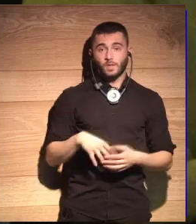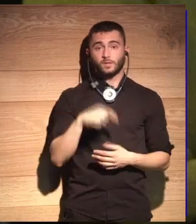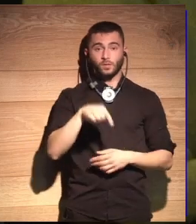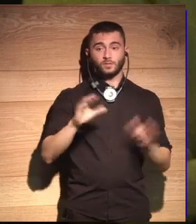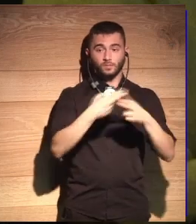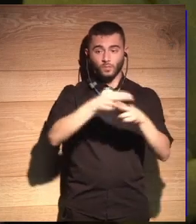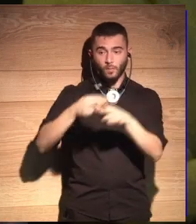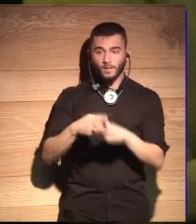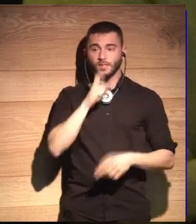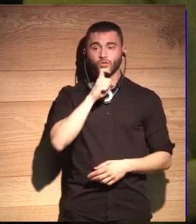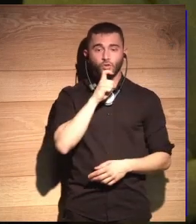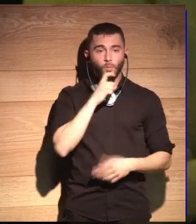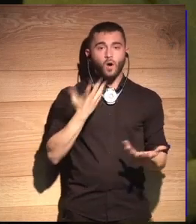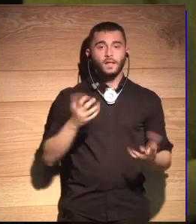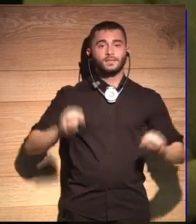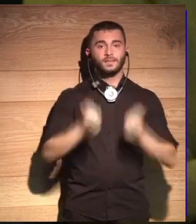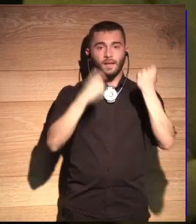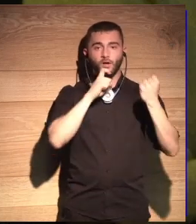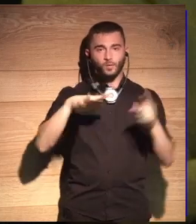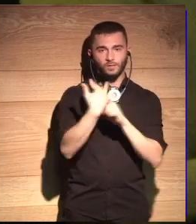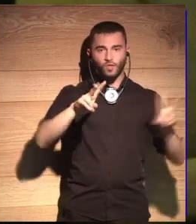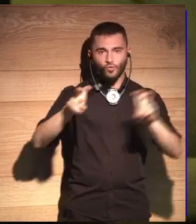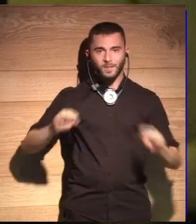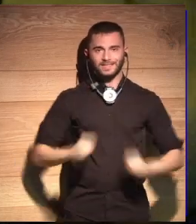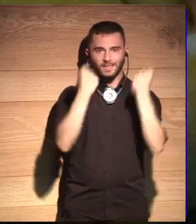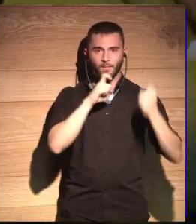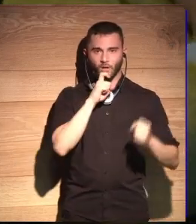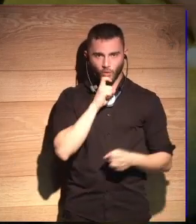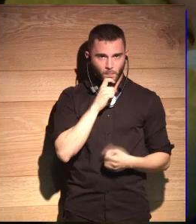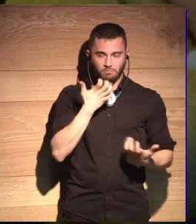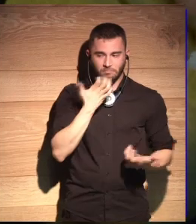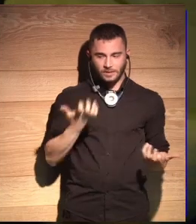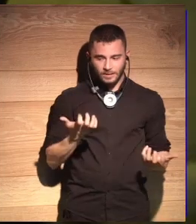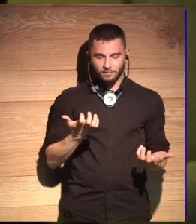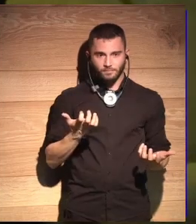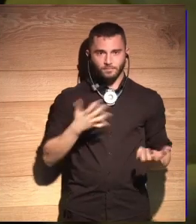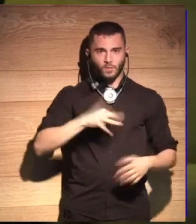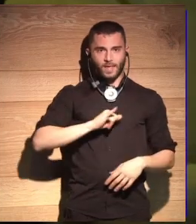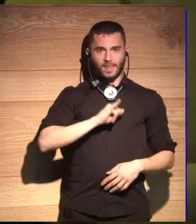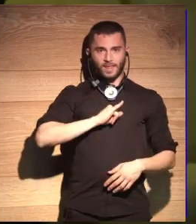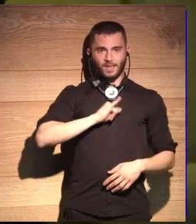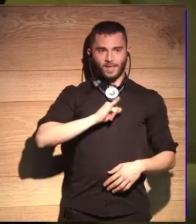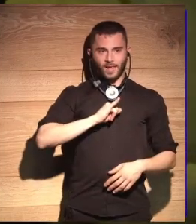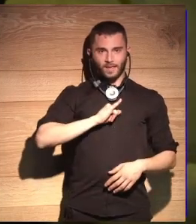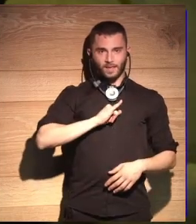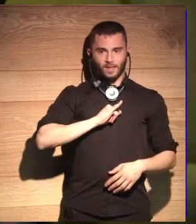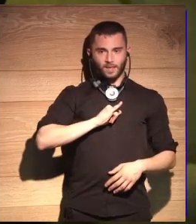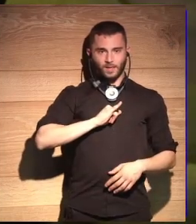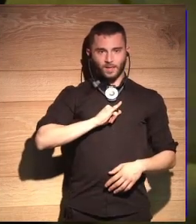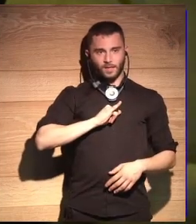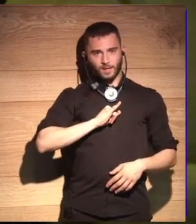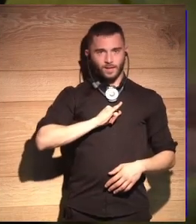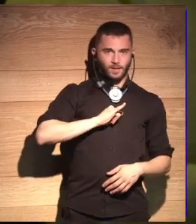know what is the situation the parties are left in and how they are going to survive to the